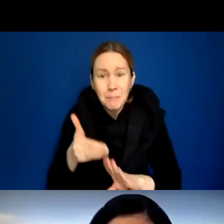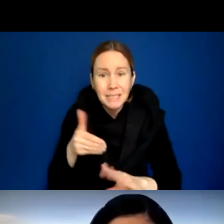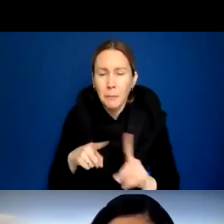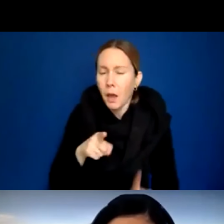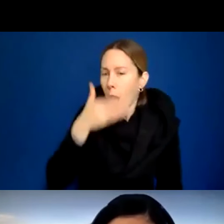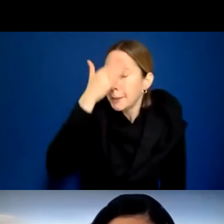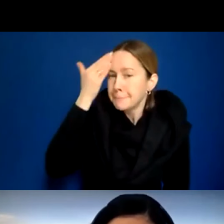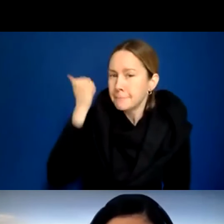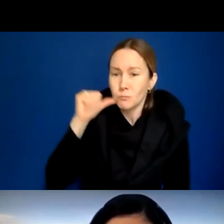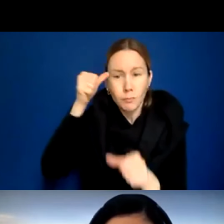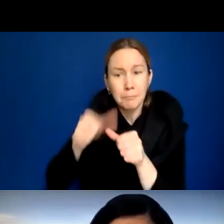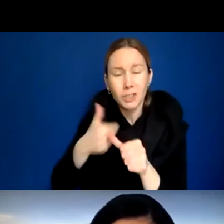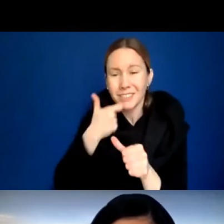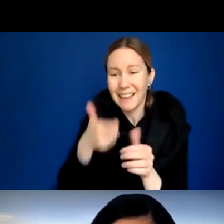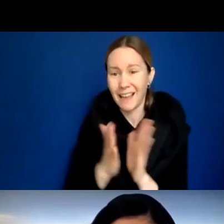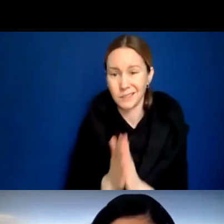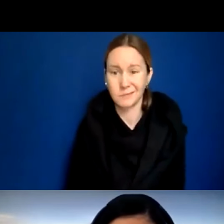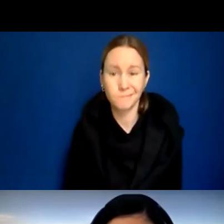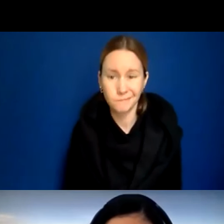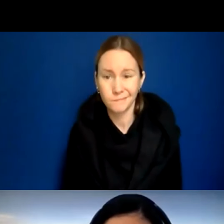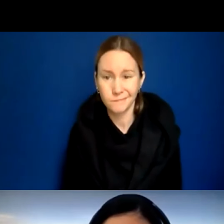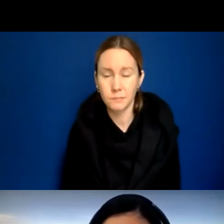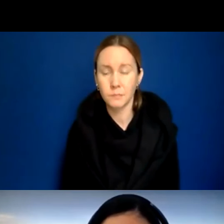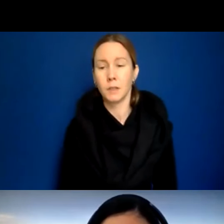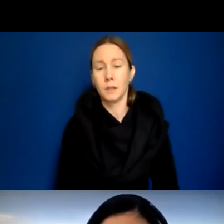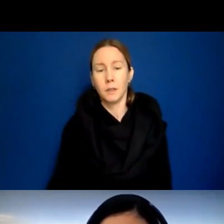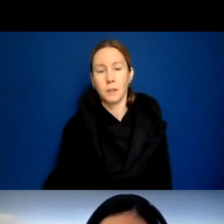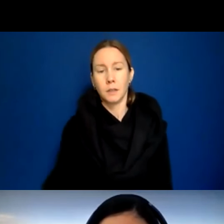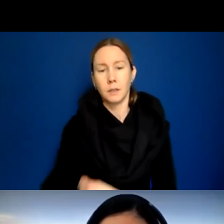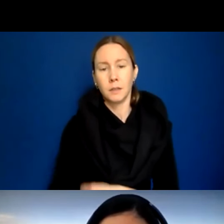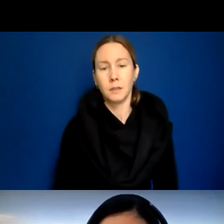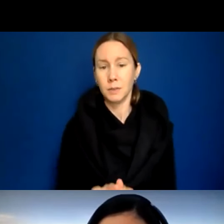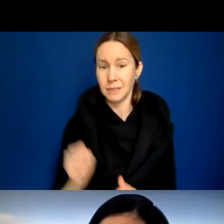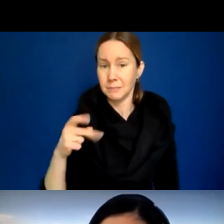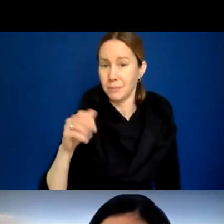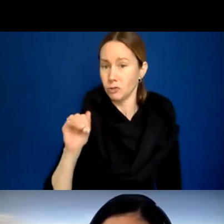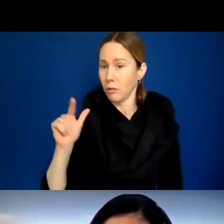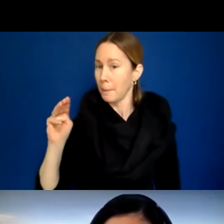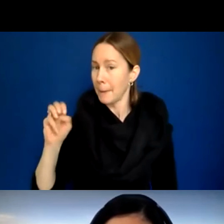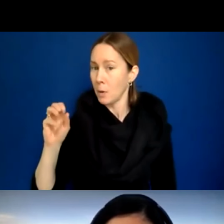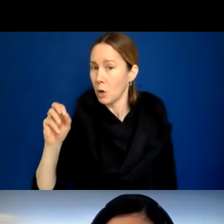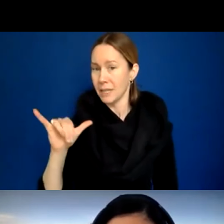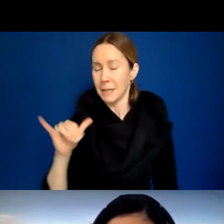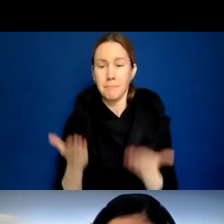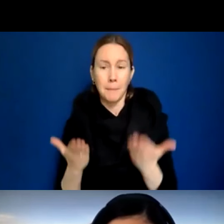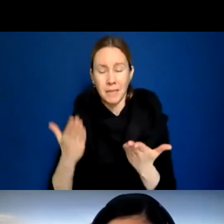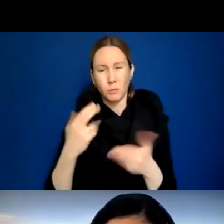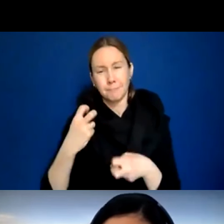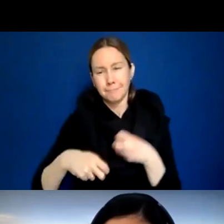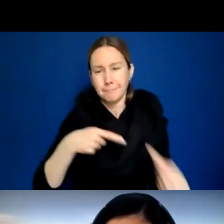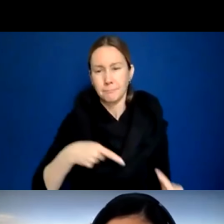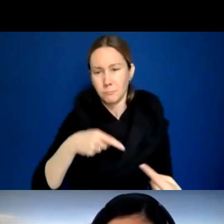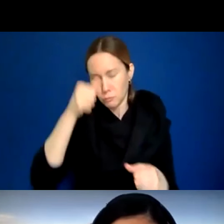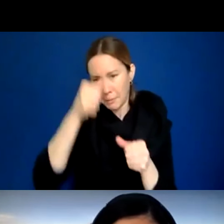In other things that can happen, more like visual memory, is that they might have difficulty remembering the route to